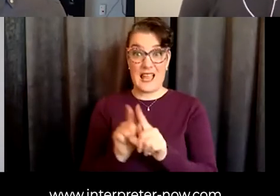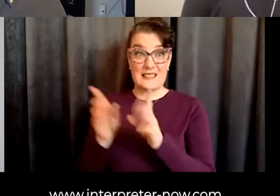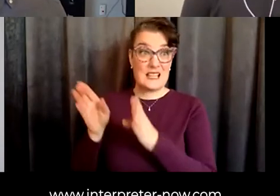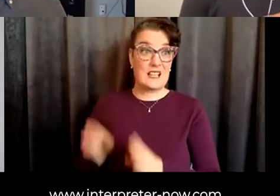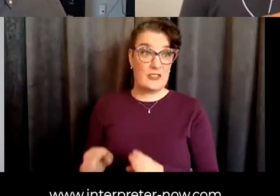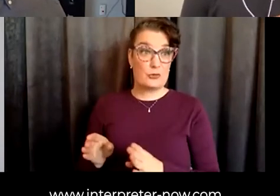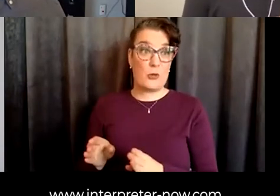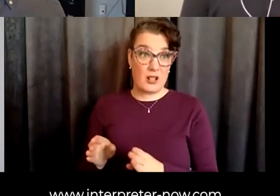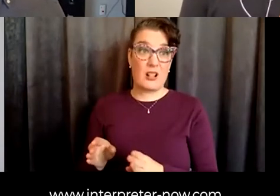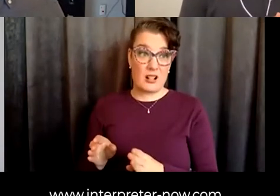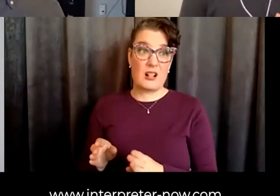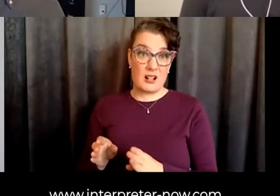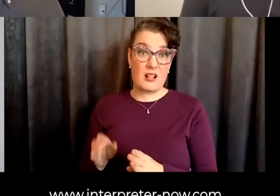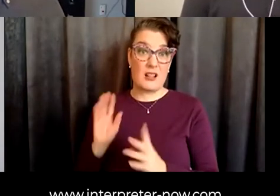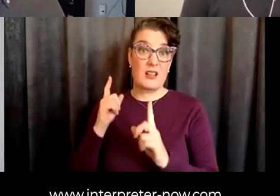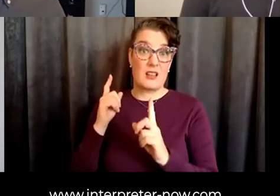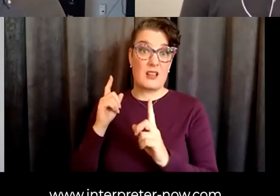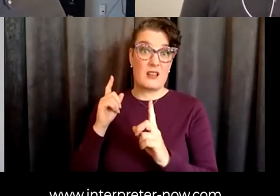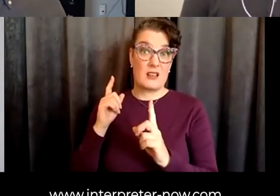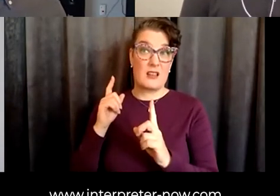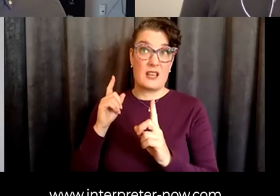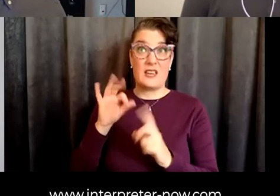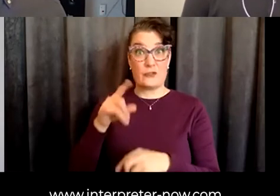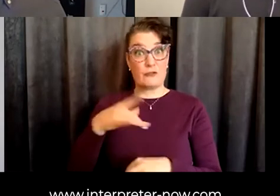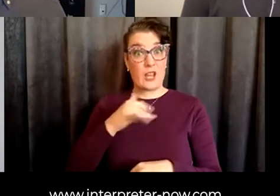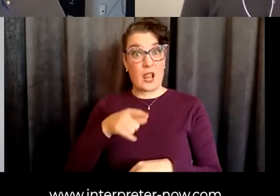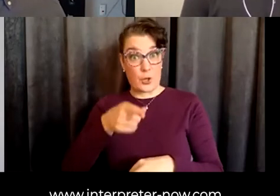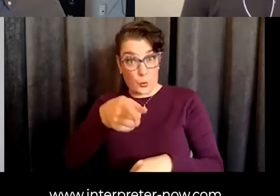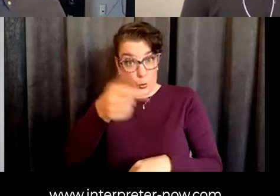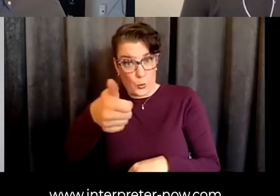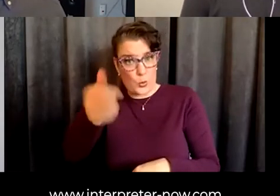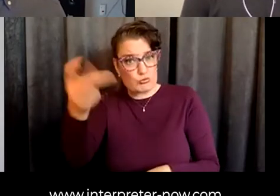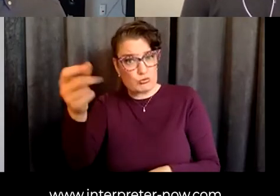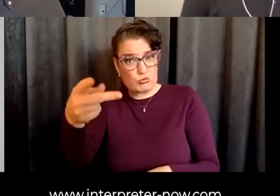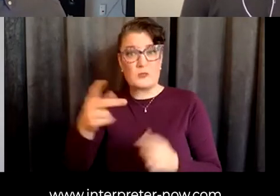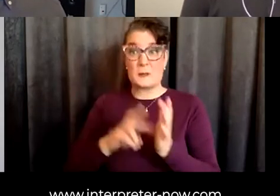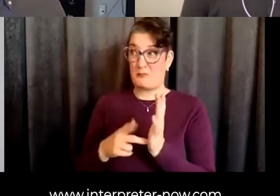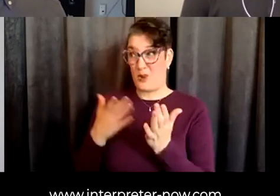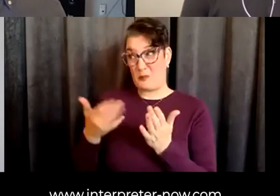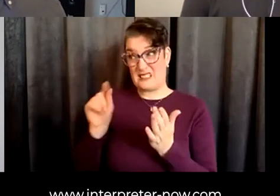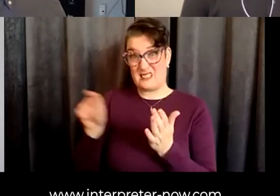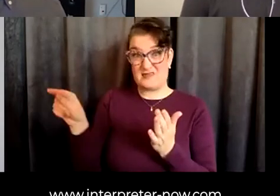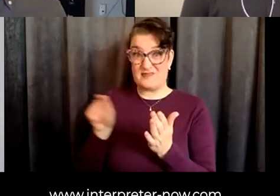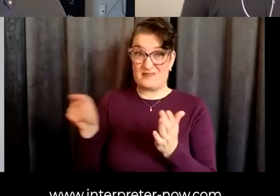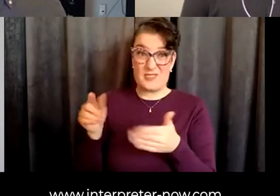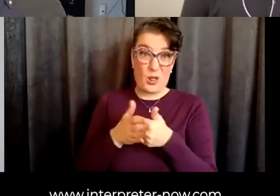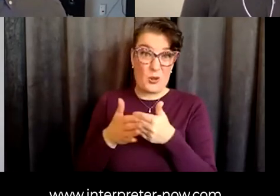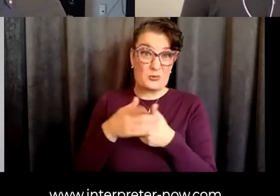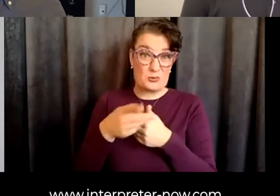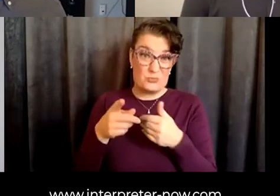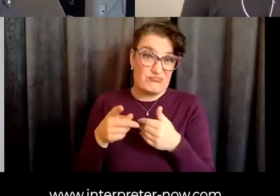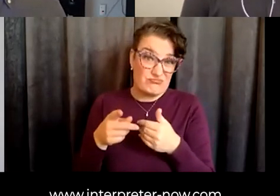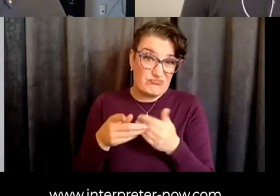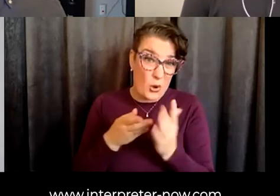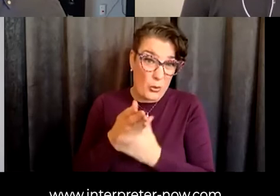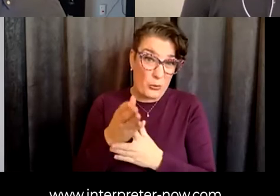even if you do feel like you're in a decent position, just remember that there's probably someone you know close to you who might be experiencing this, and to check in on